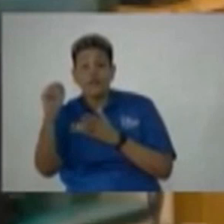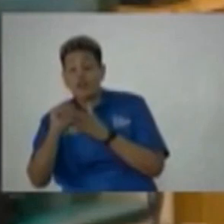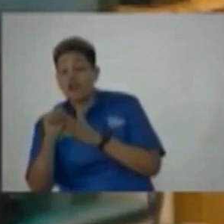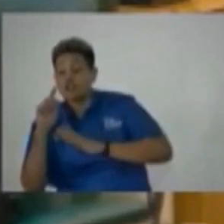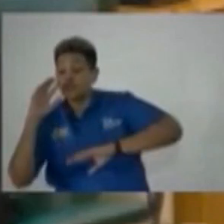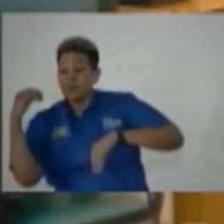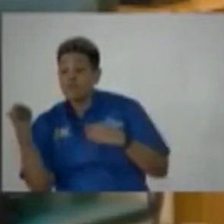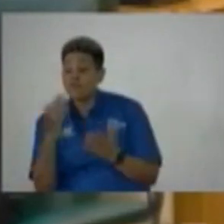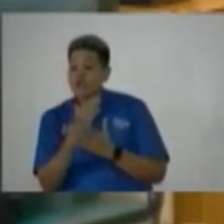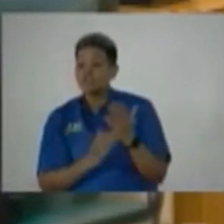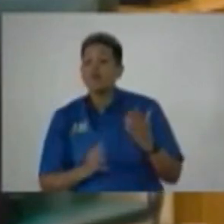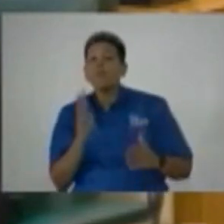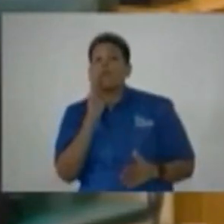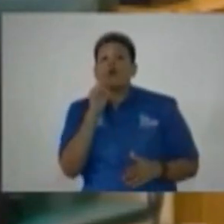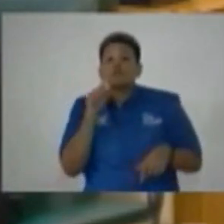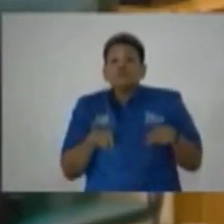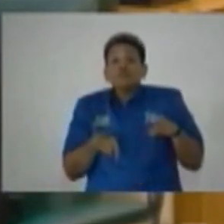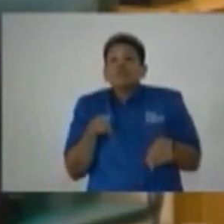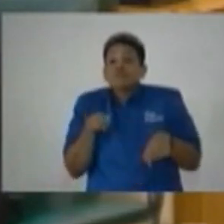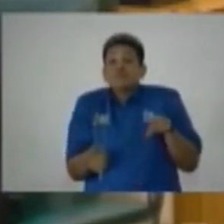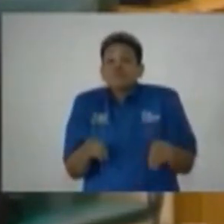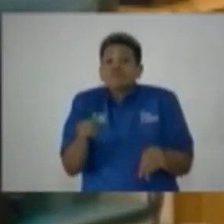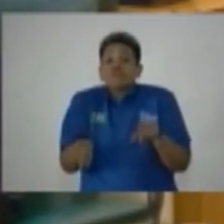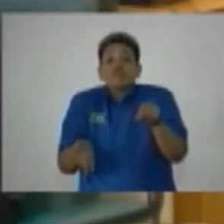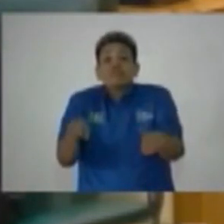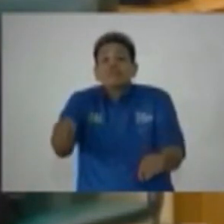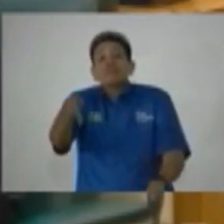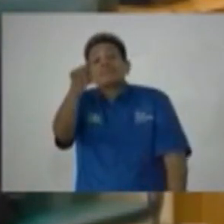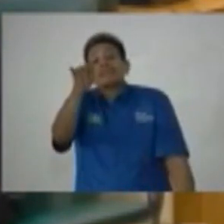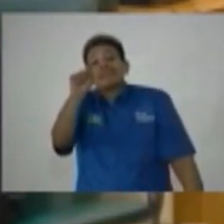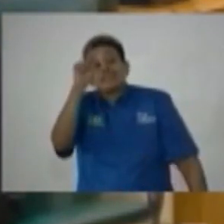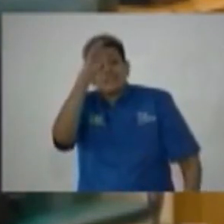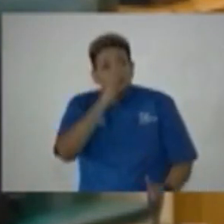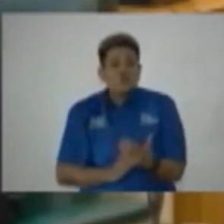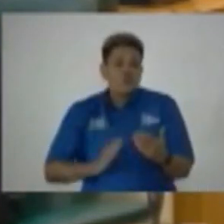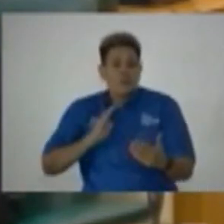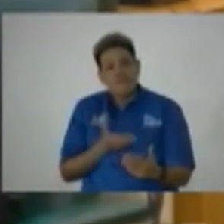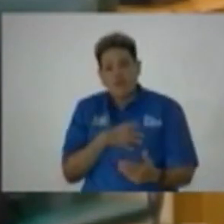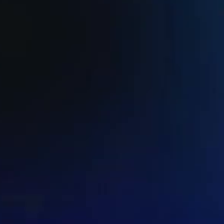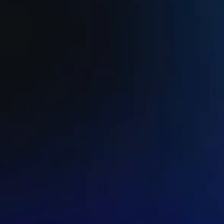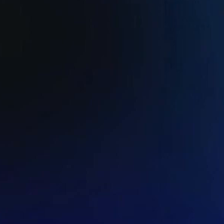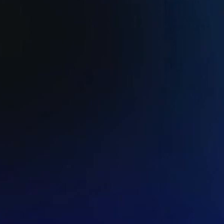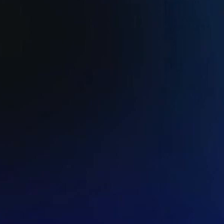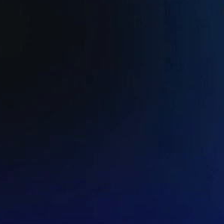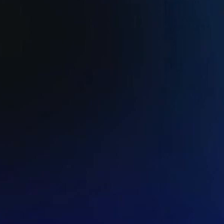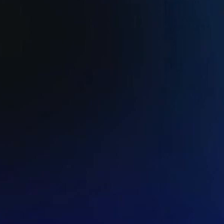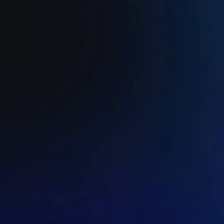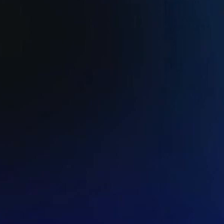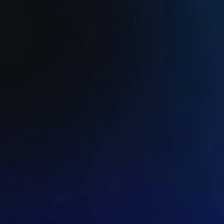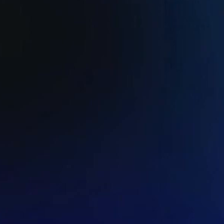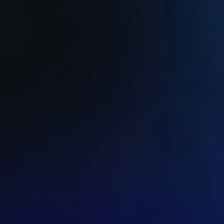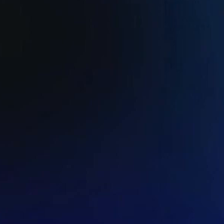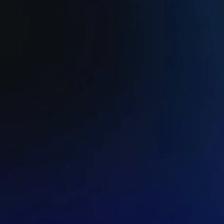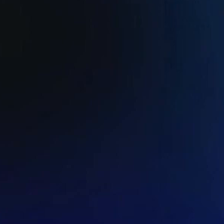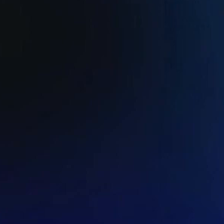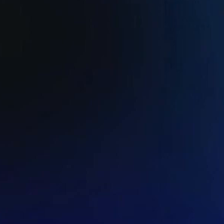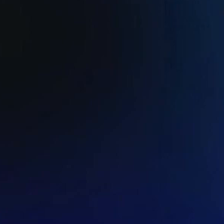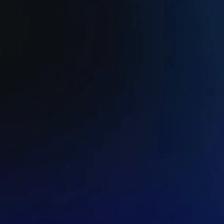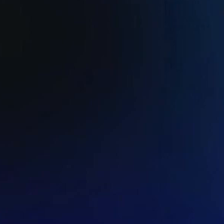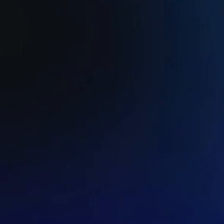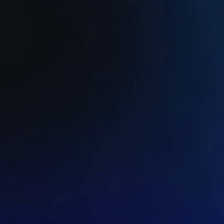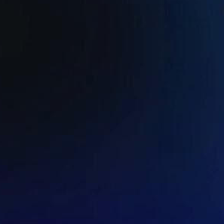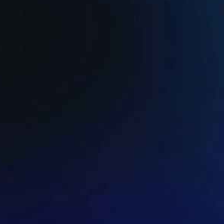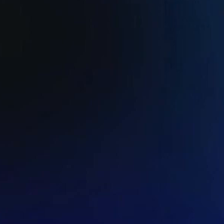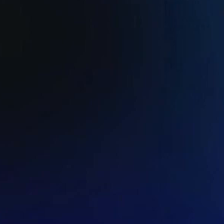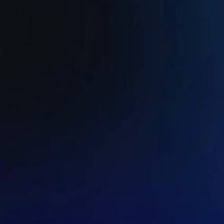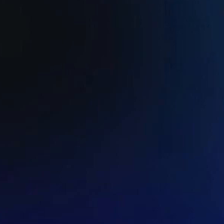to provide some irrigation drip kits for some of our farmers. $3 million will help farmers to